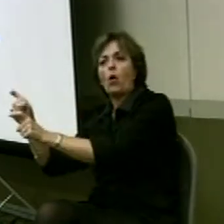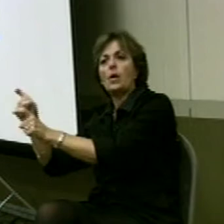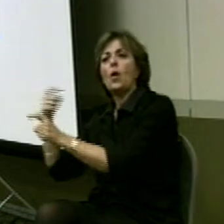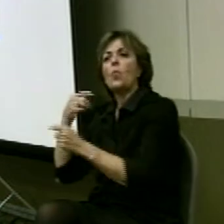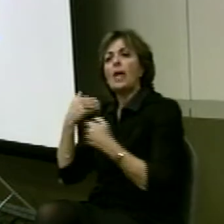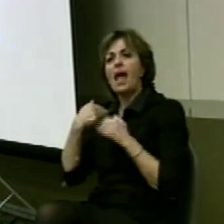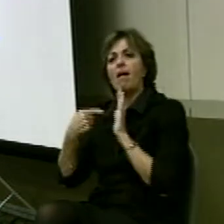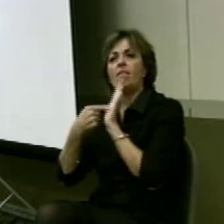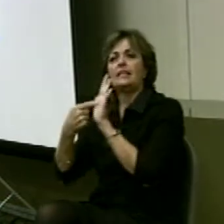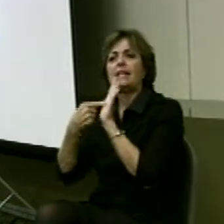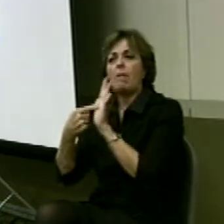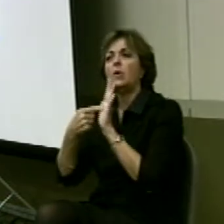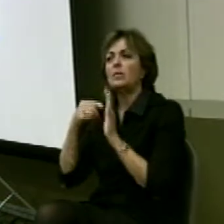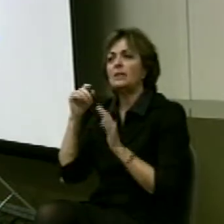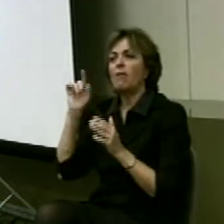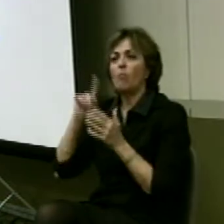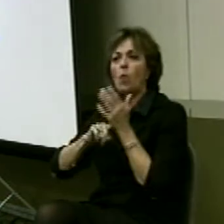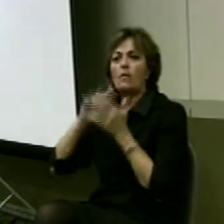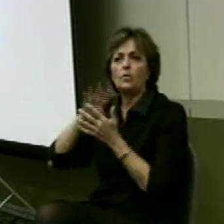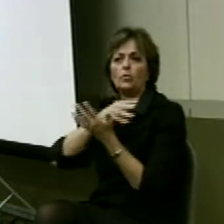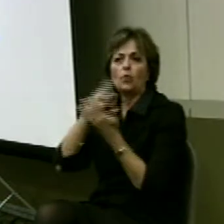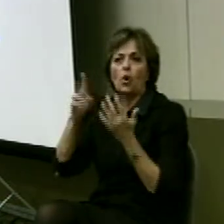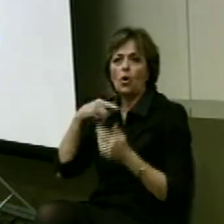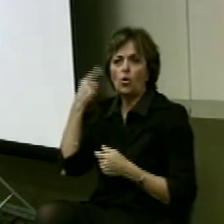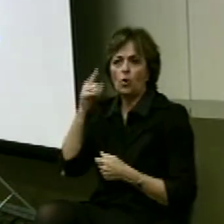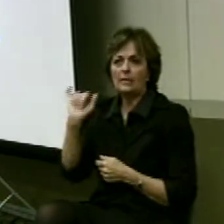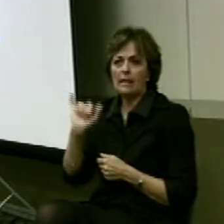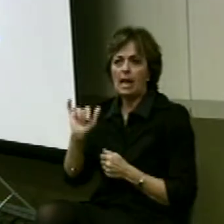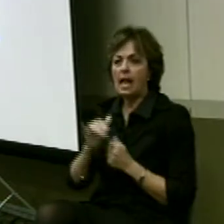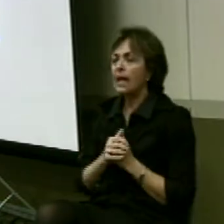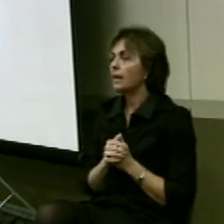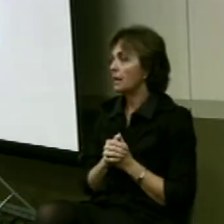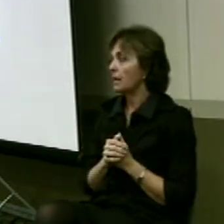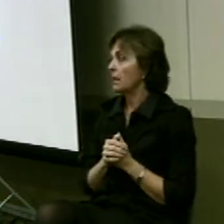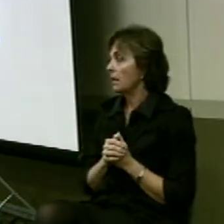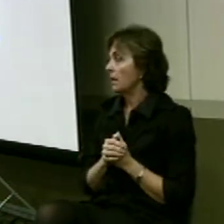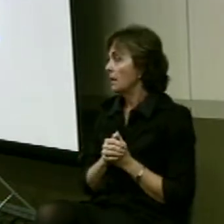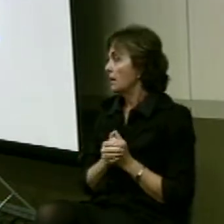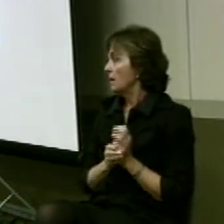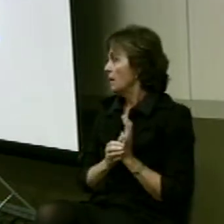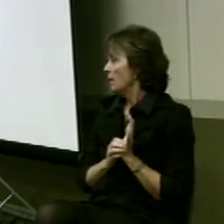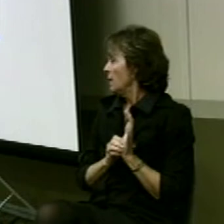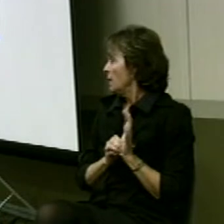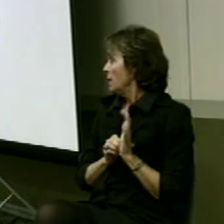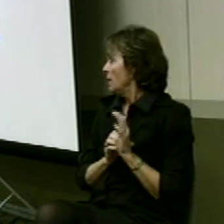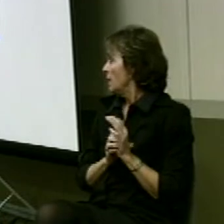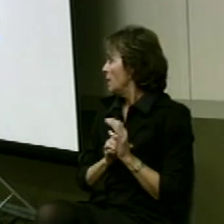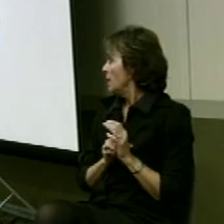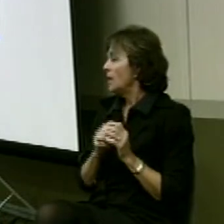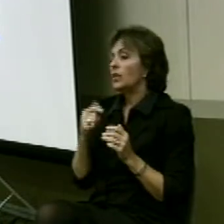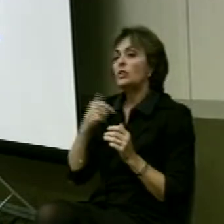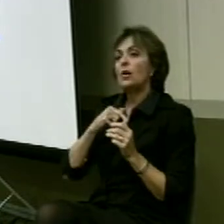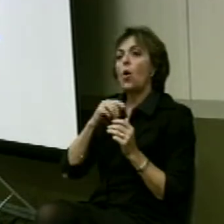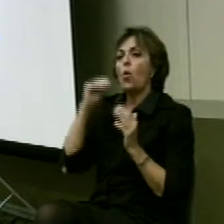quickly give them the reward. And we've got samples of what those charts look like. So